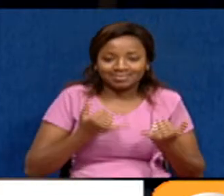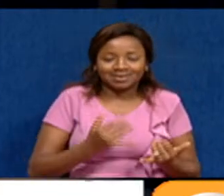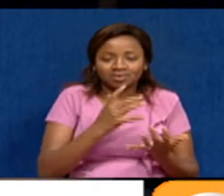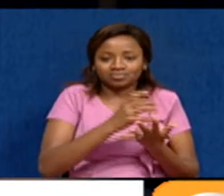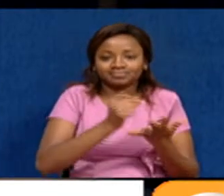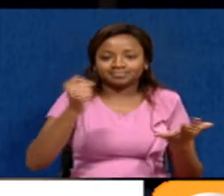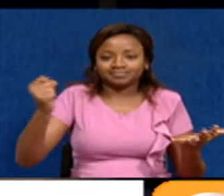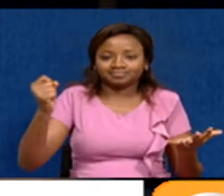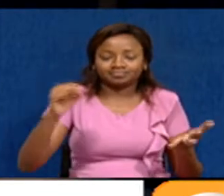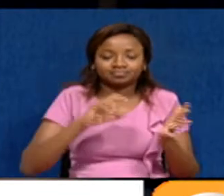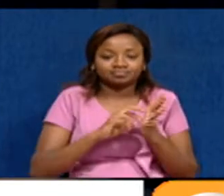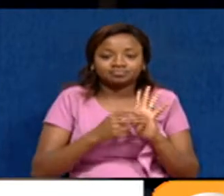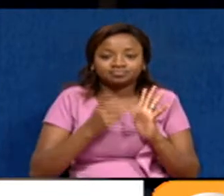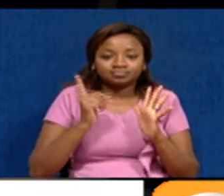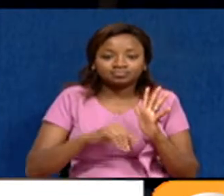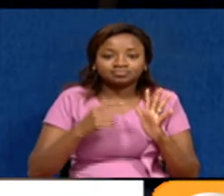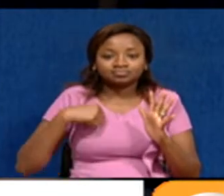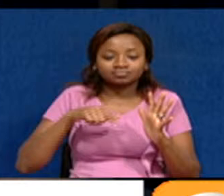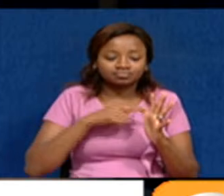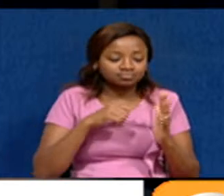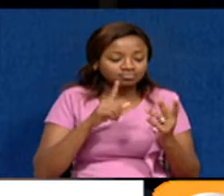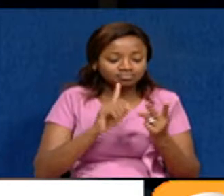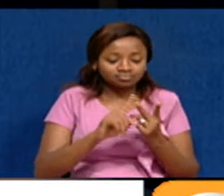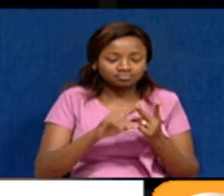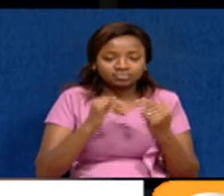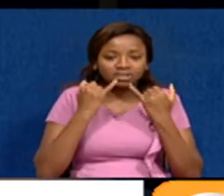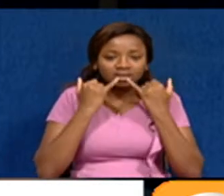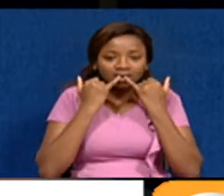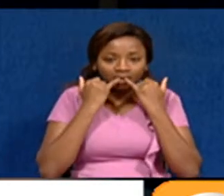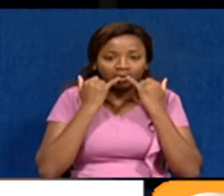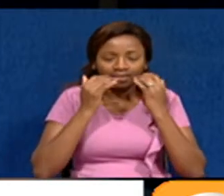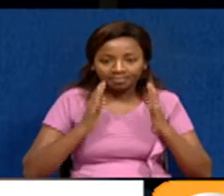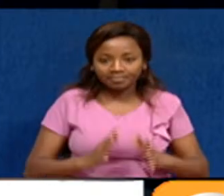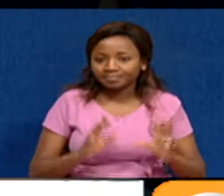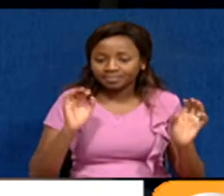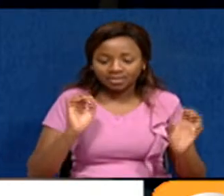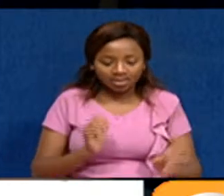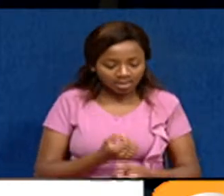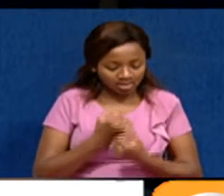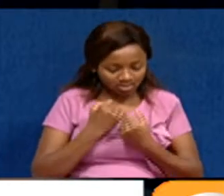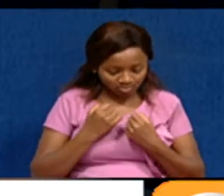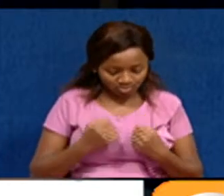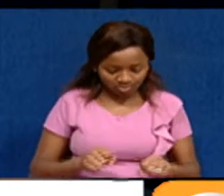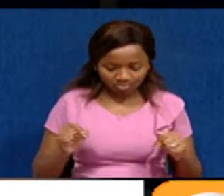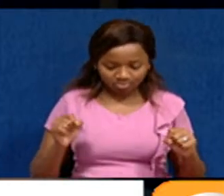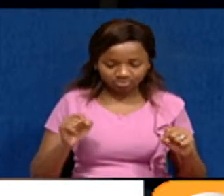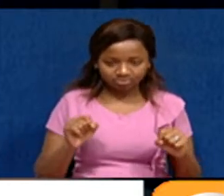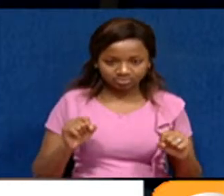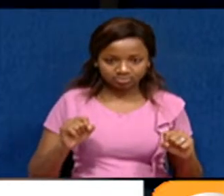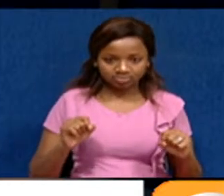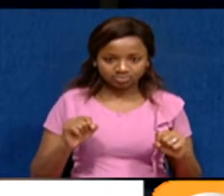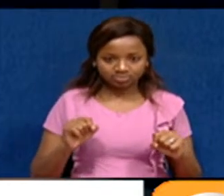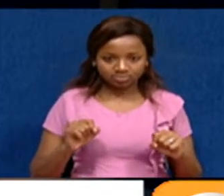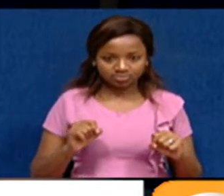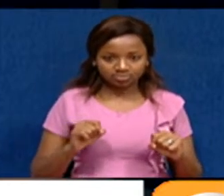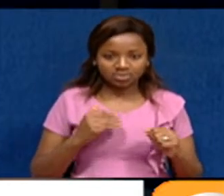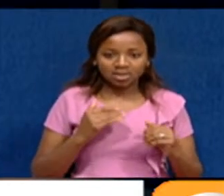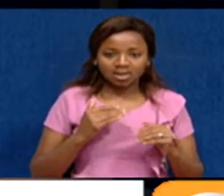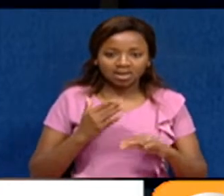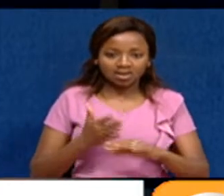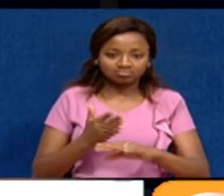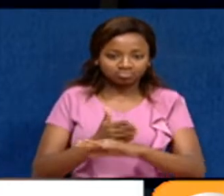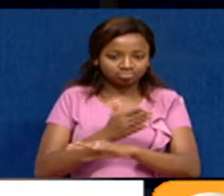means that even our referees, you know, cannot go through the technical